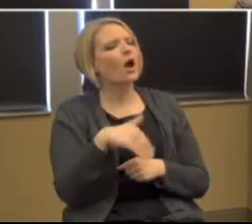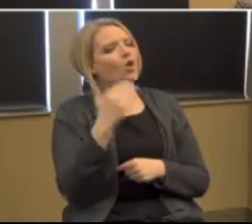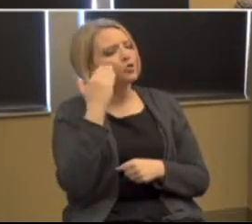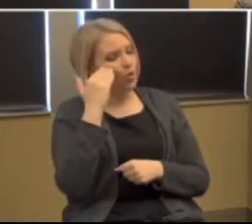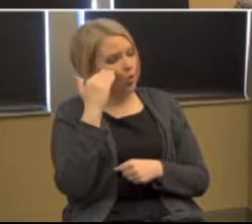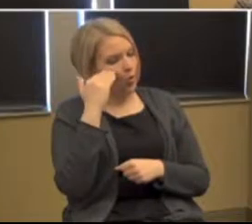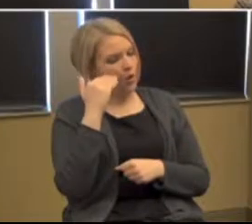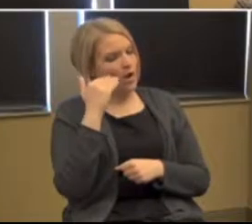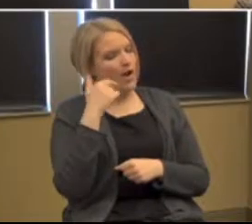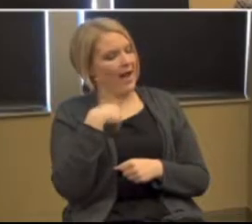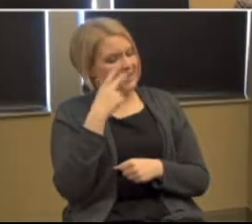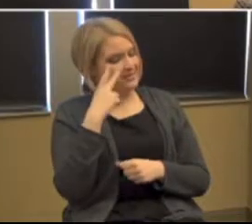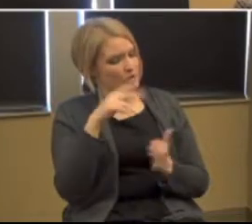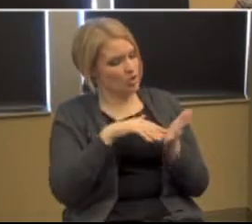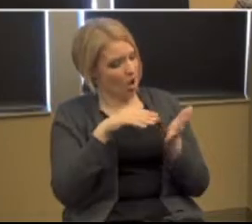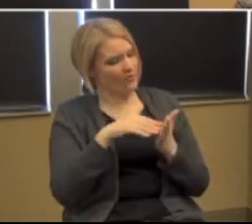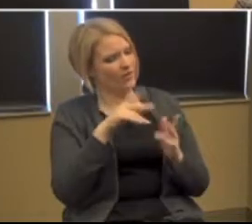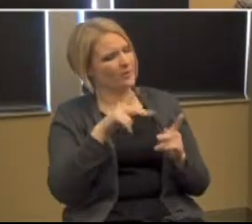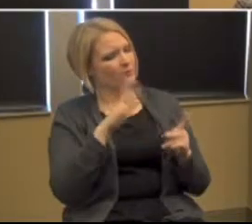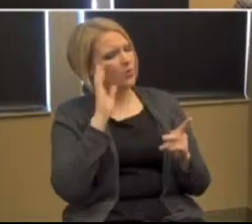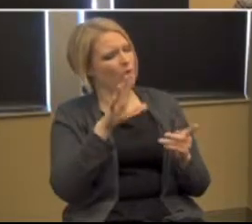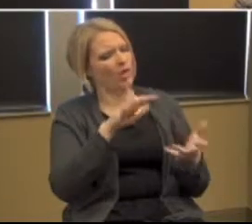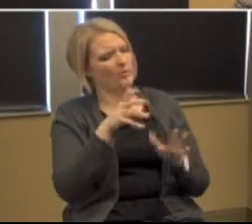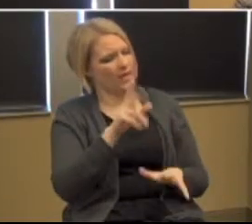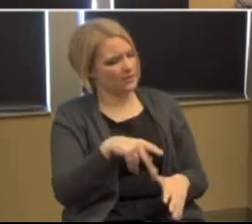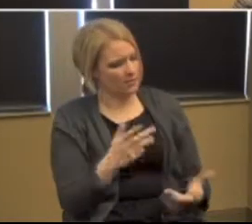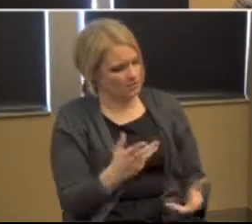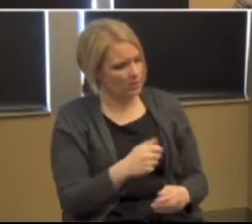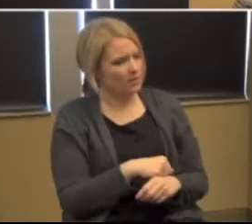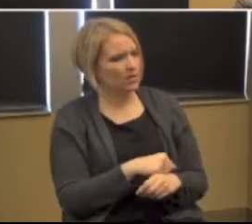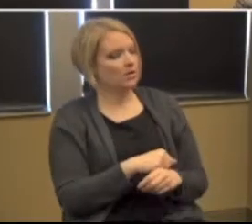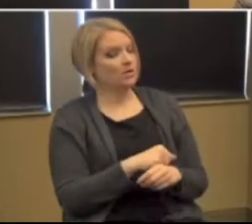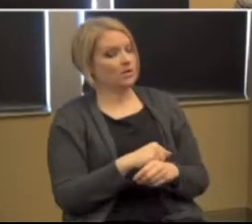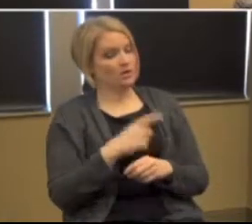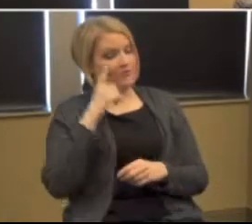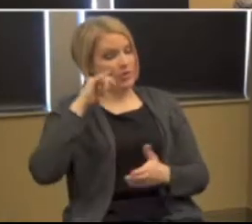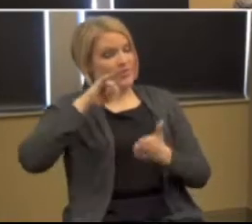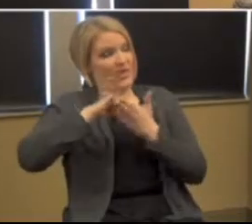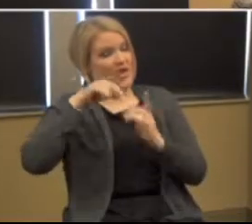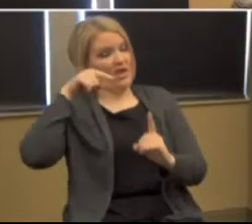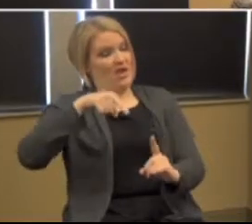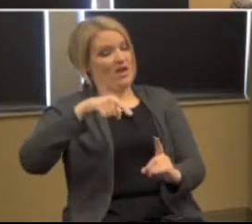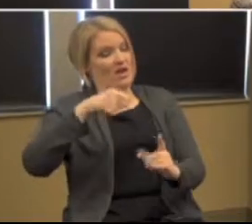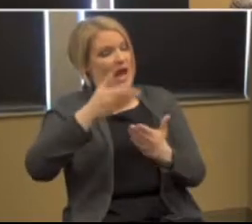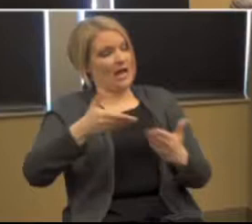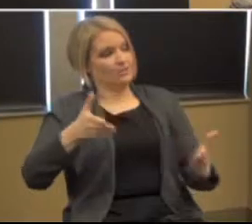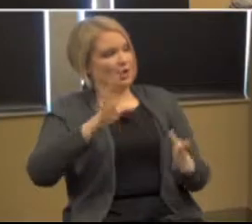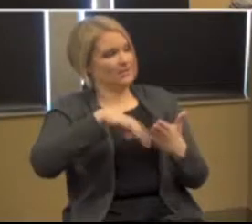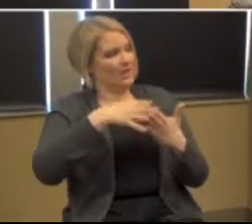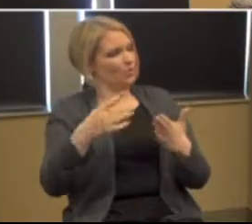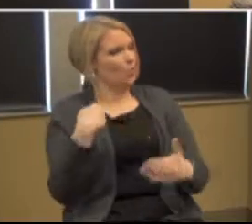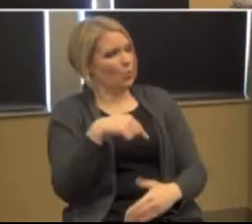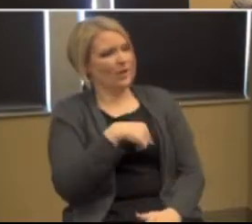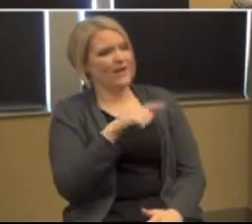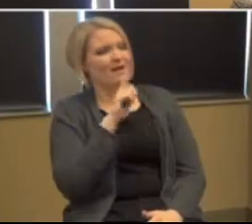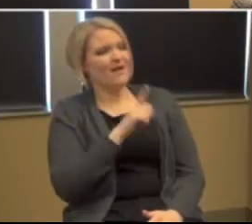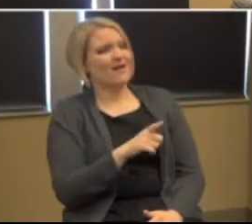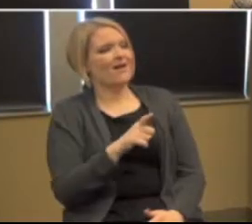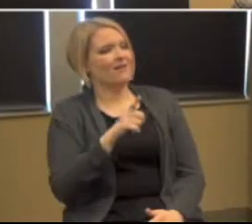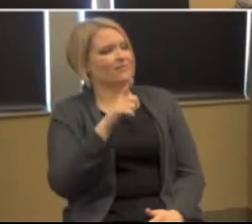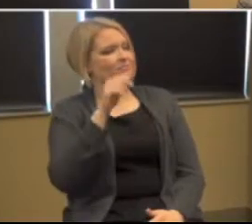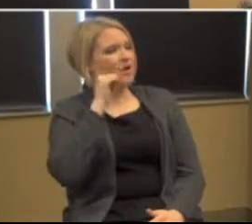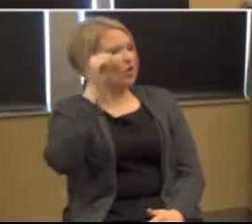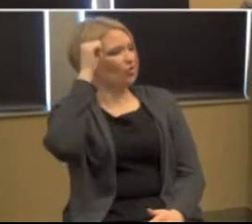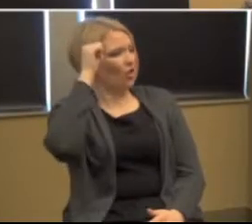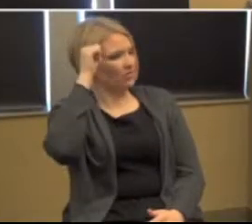that I see the most people mess up on with object schedules is that we're adults. And we